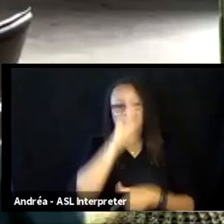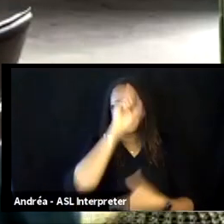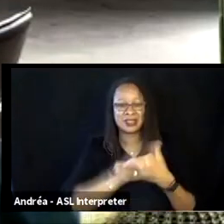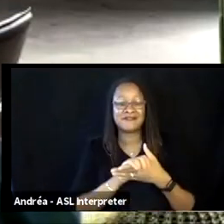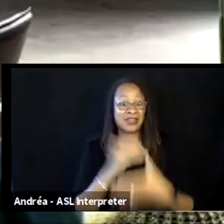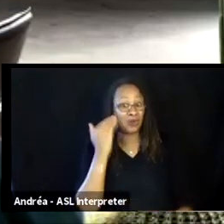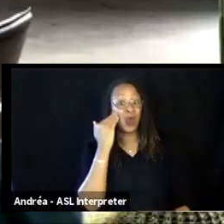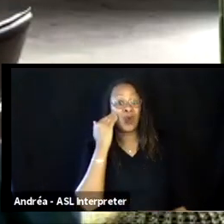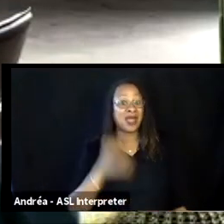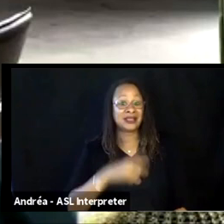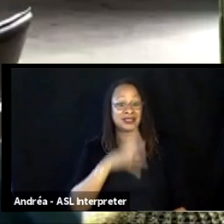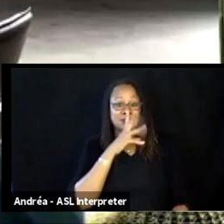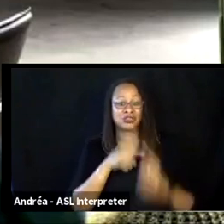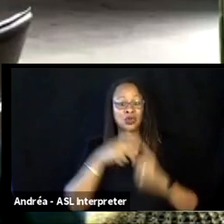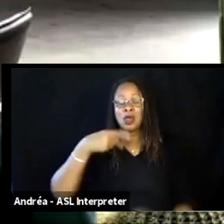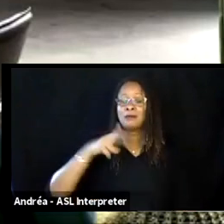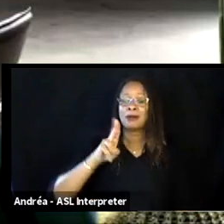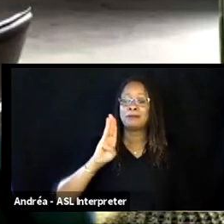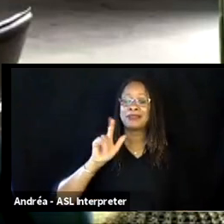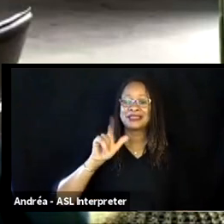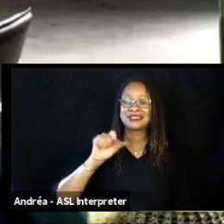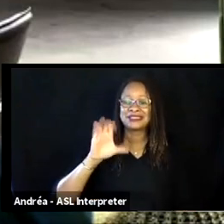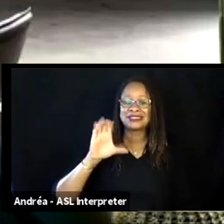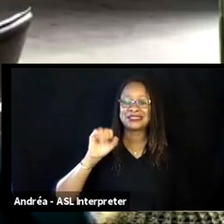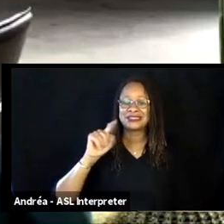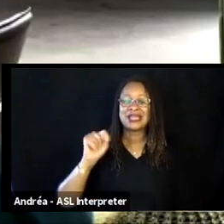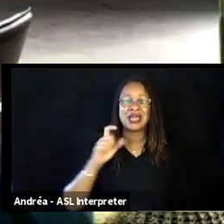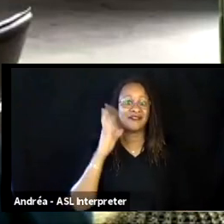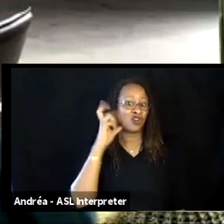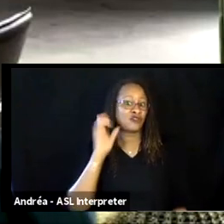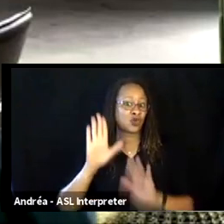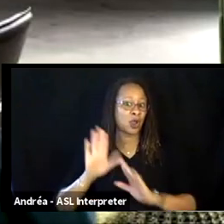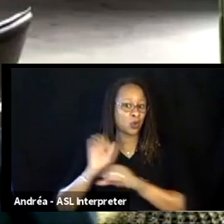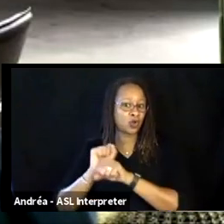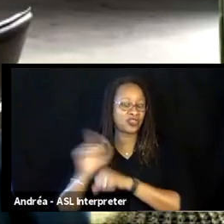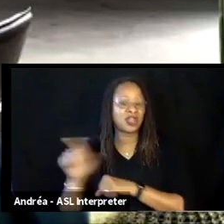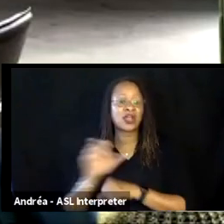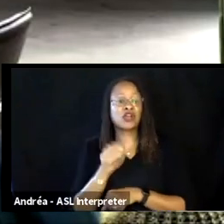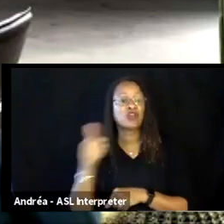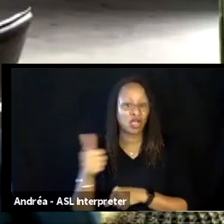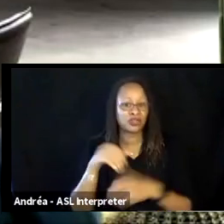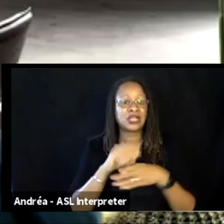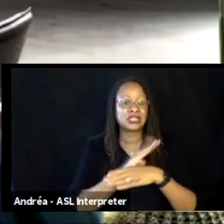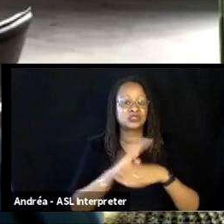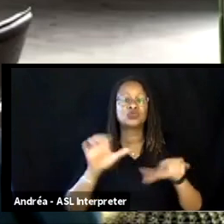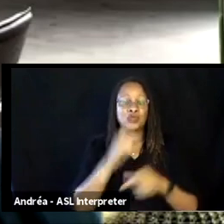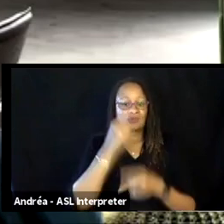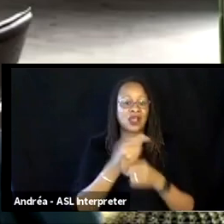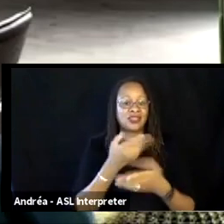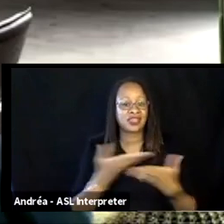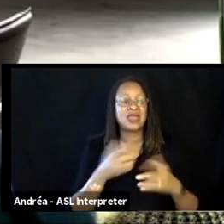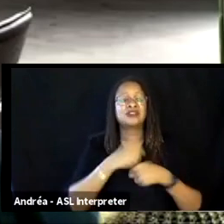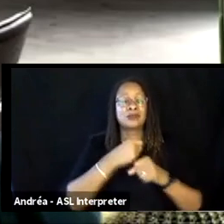know I can speak to publicists because I've heard of some great work there, and I think others in the industry are doing the right thing to